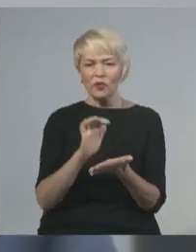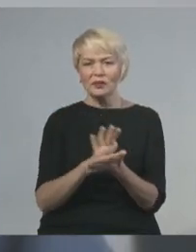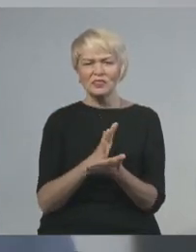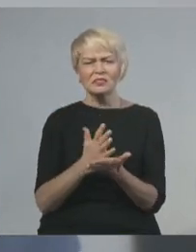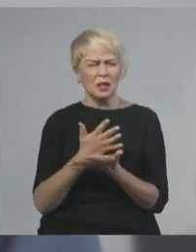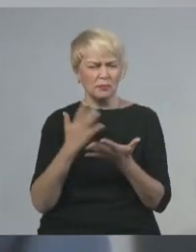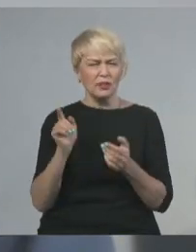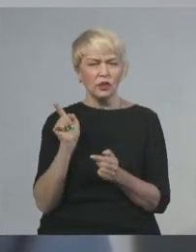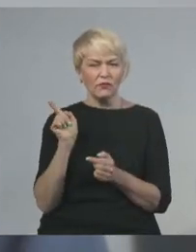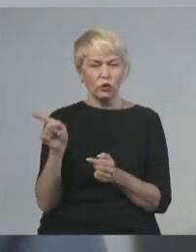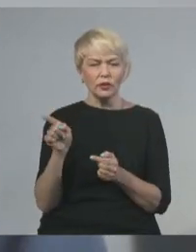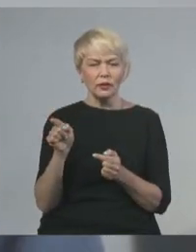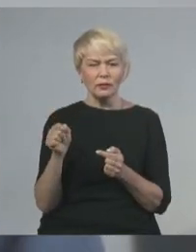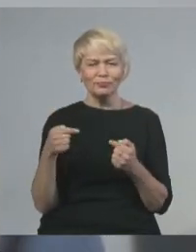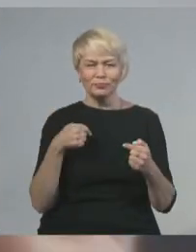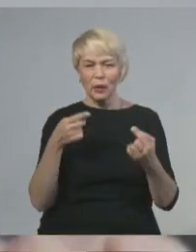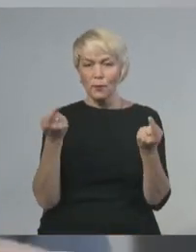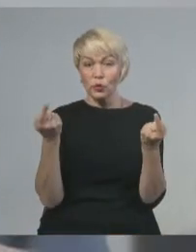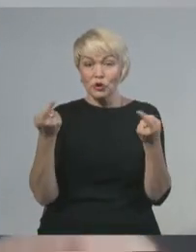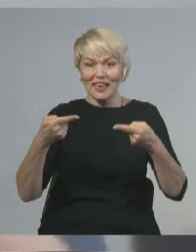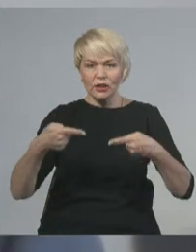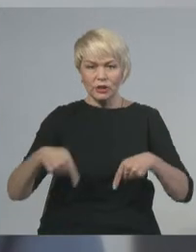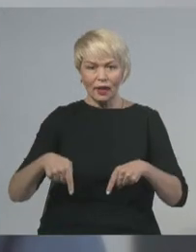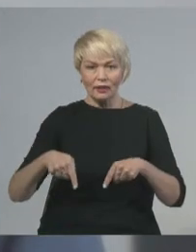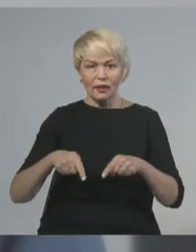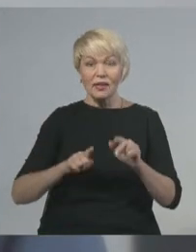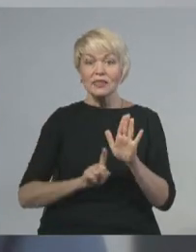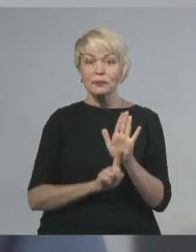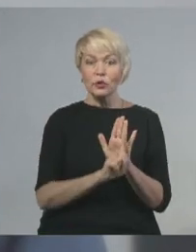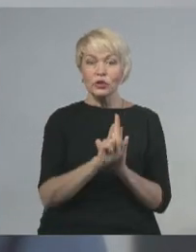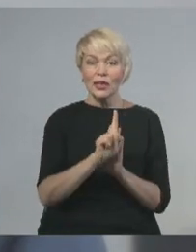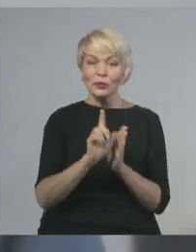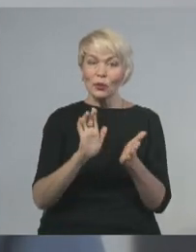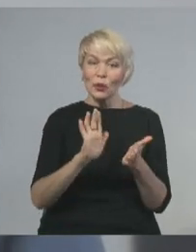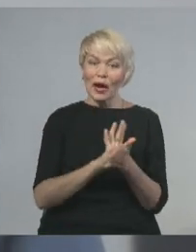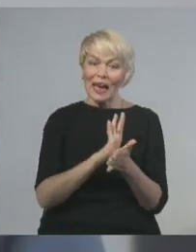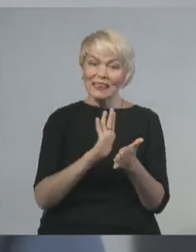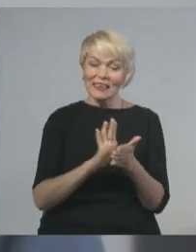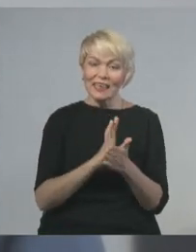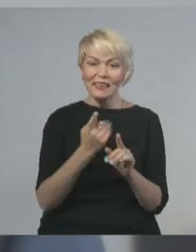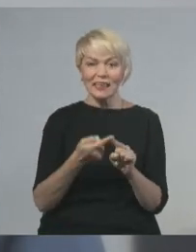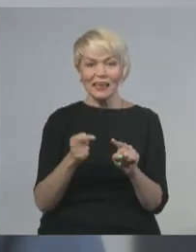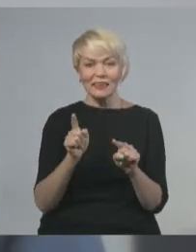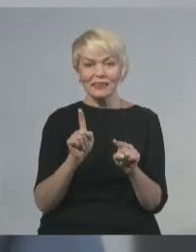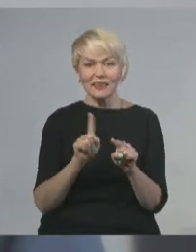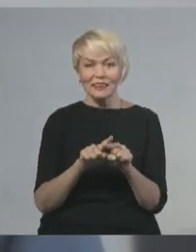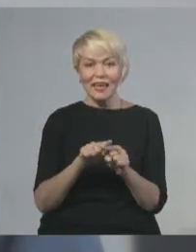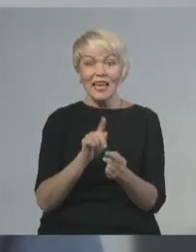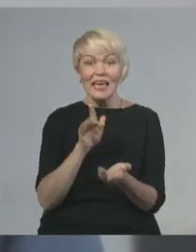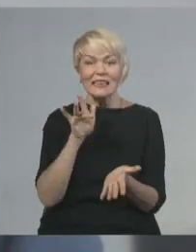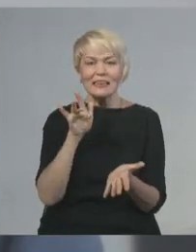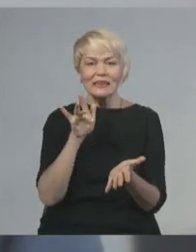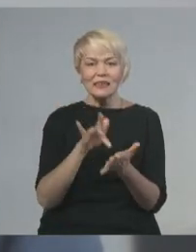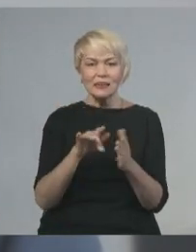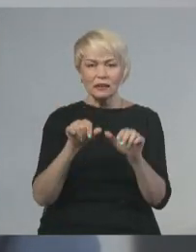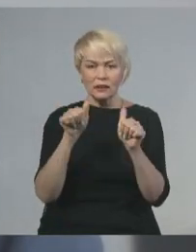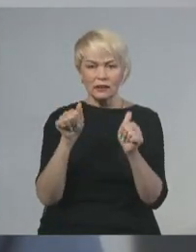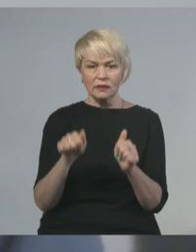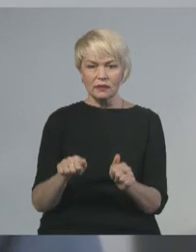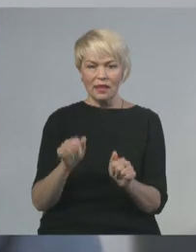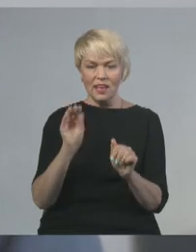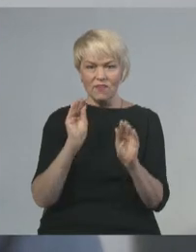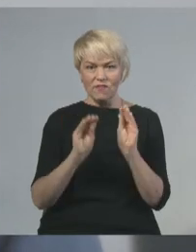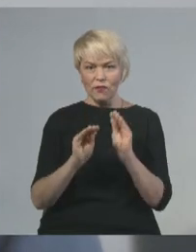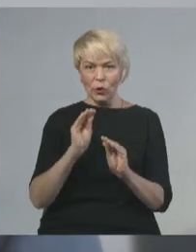because first daily newspaper is kind of an obsolete format anyway second they uh uh they